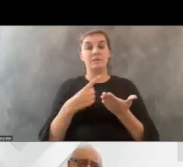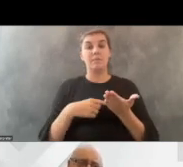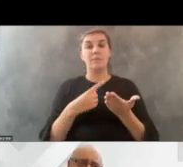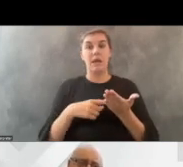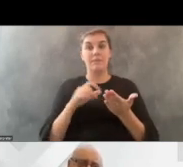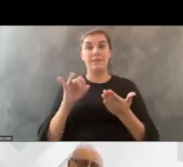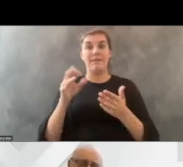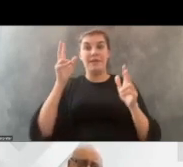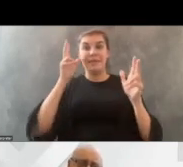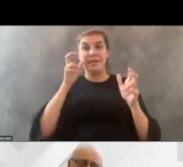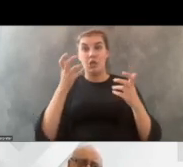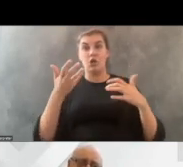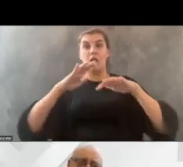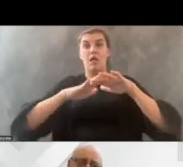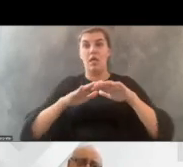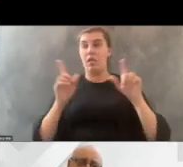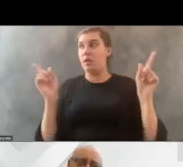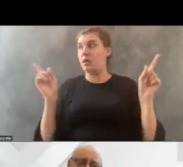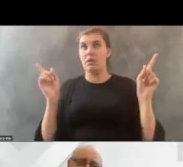up. So